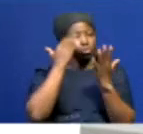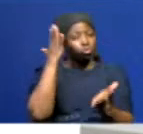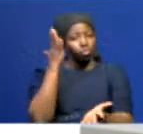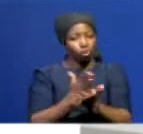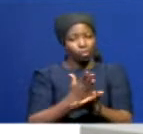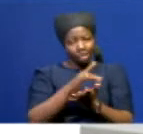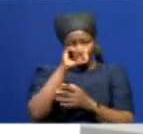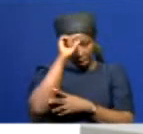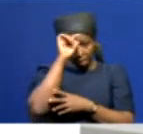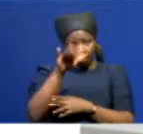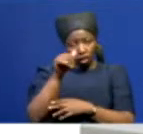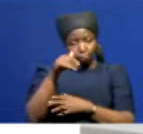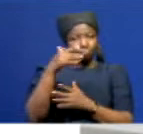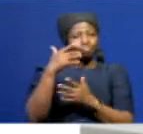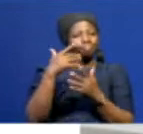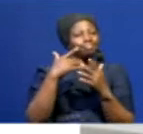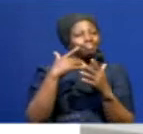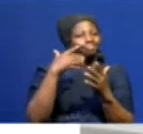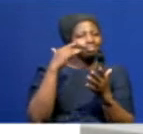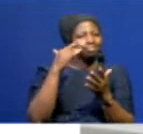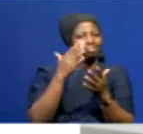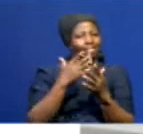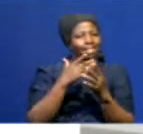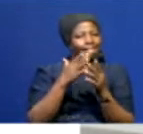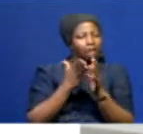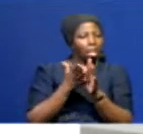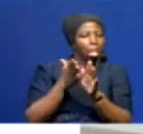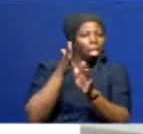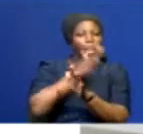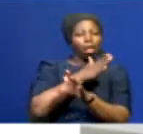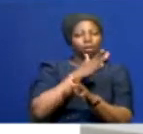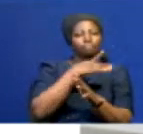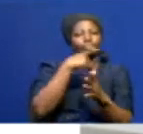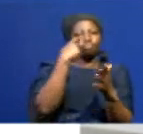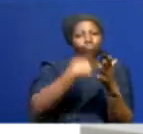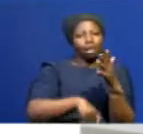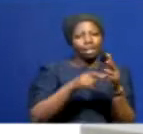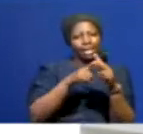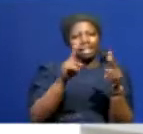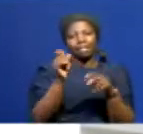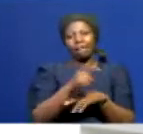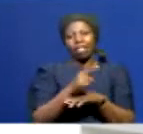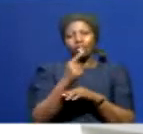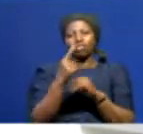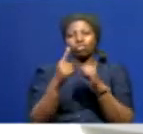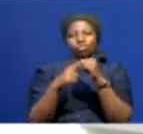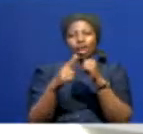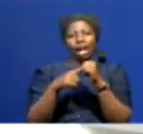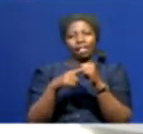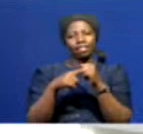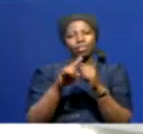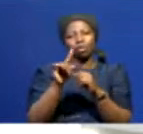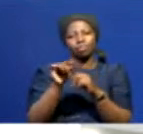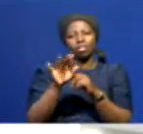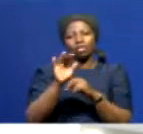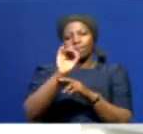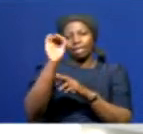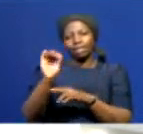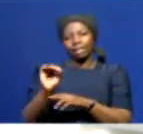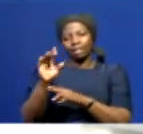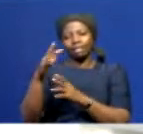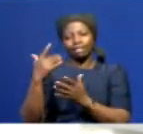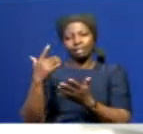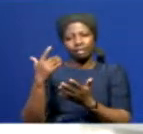new tax measures to July 1st. Now, our reporter Ruth Omboy has more details. Ruth, kindly bring